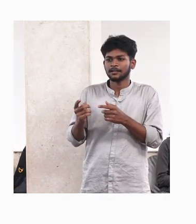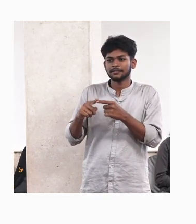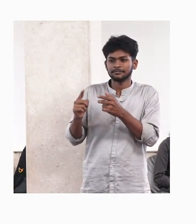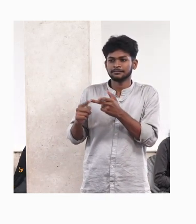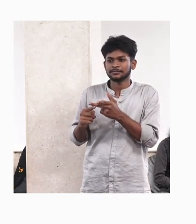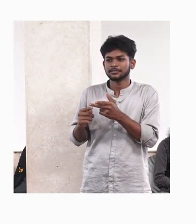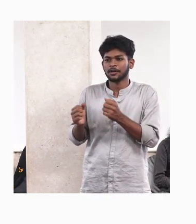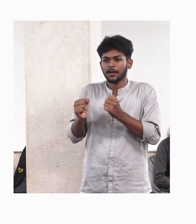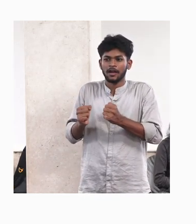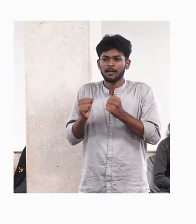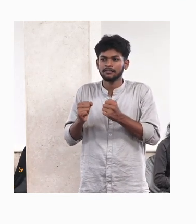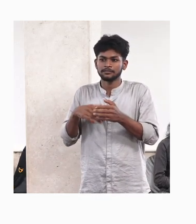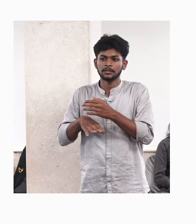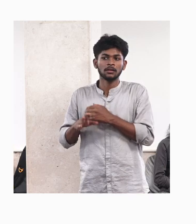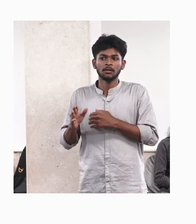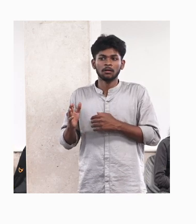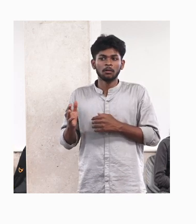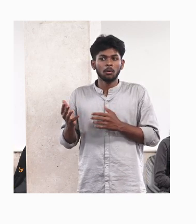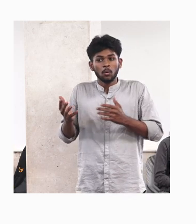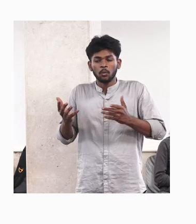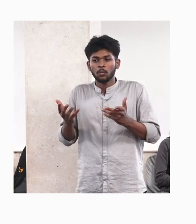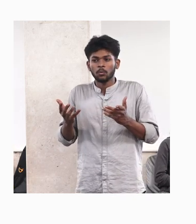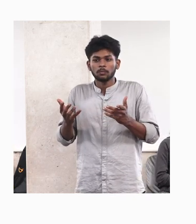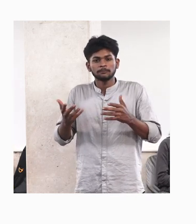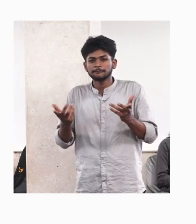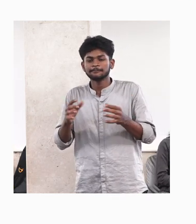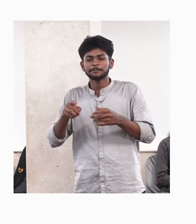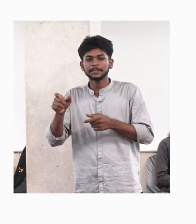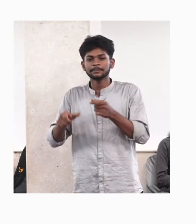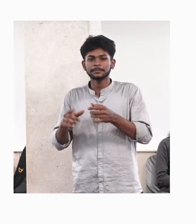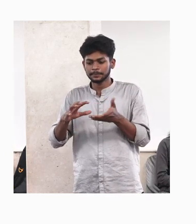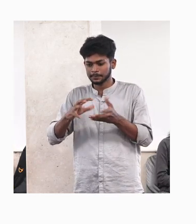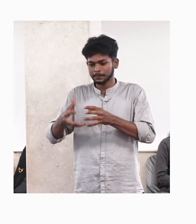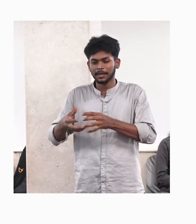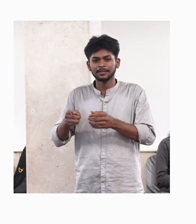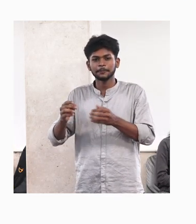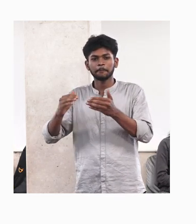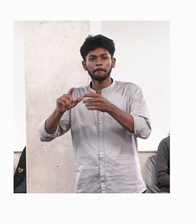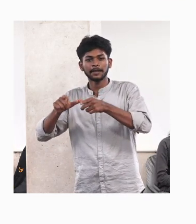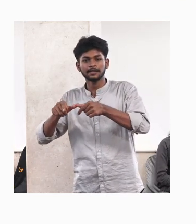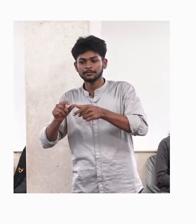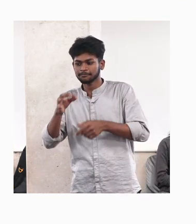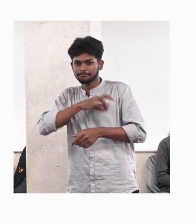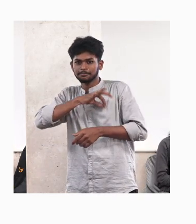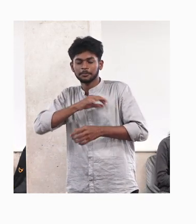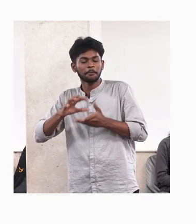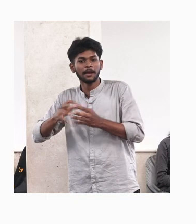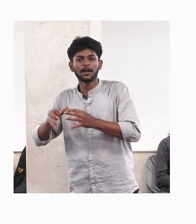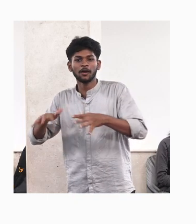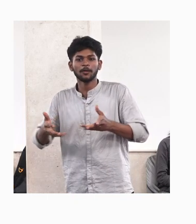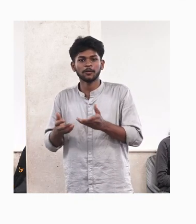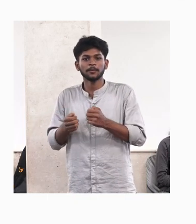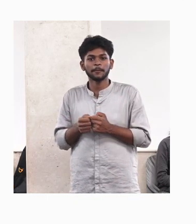find very difficult to evaluate what make a meeting useful and therapeutic for the